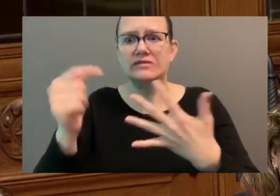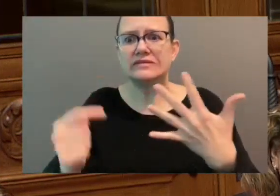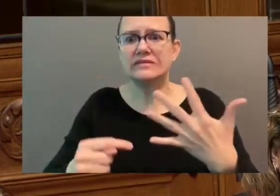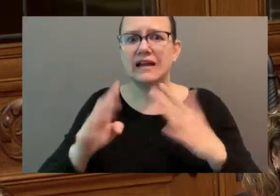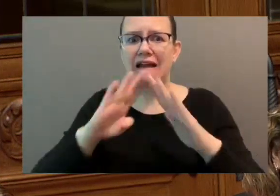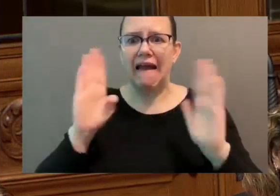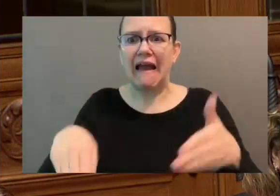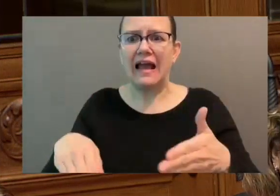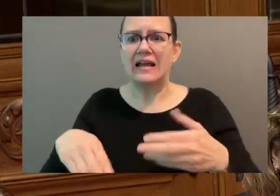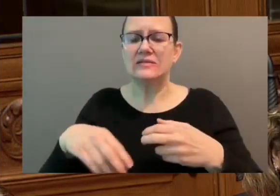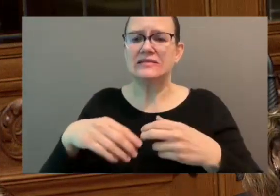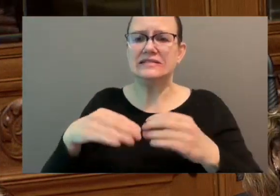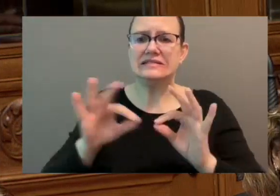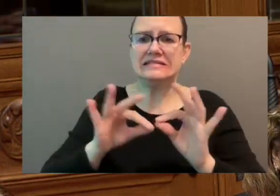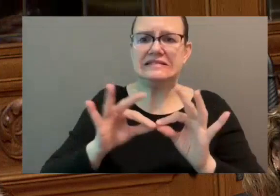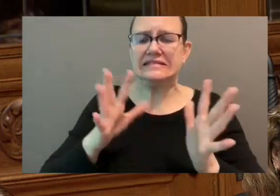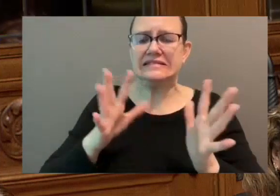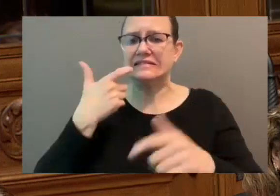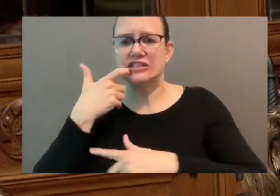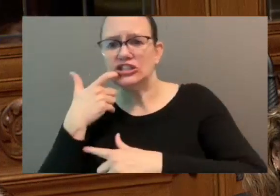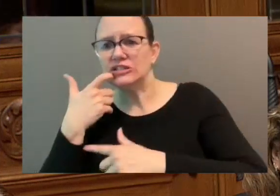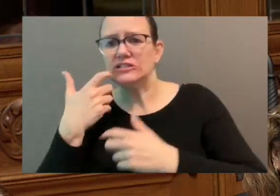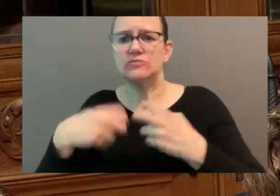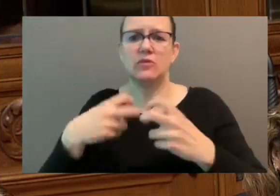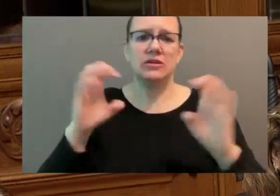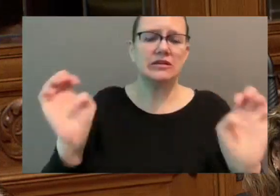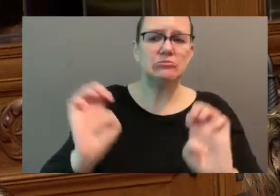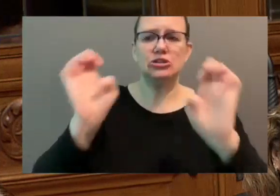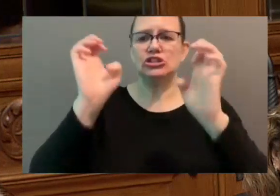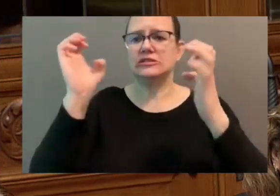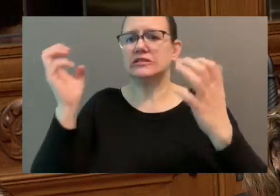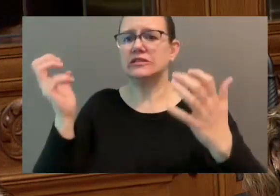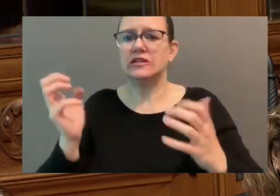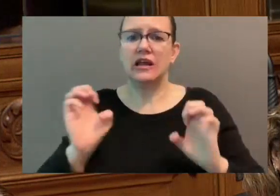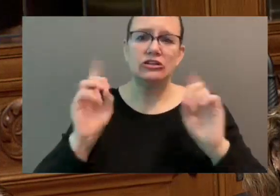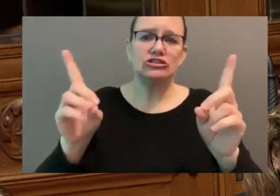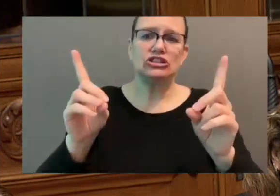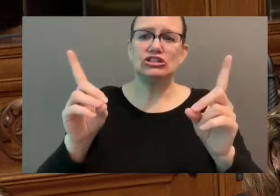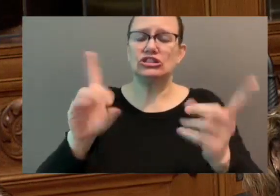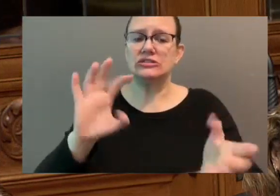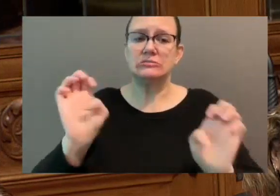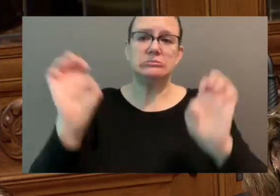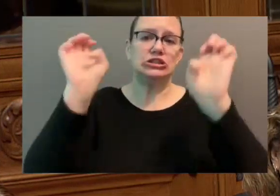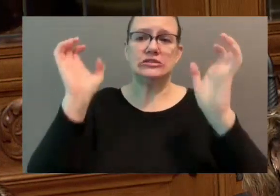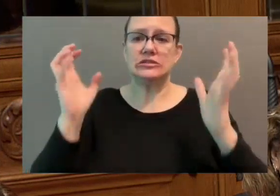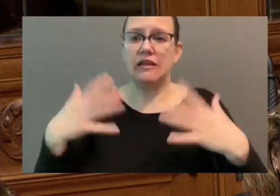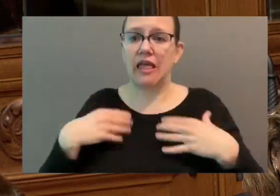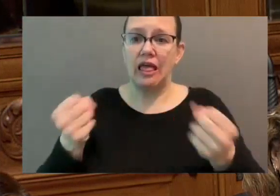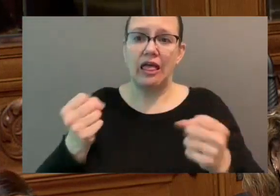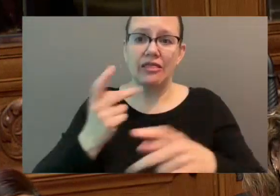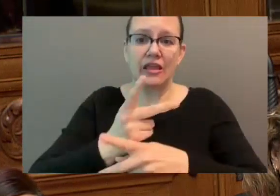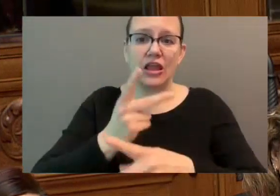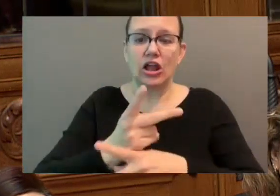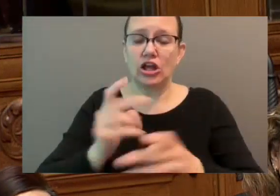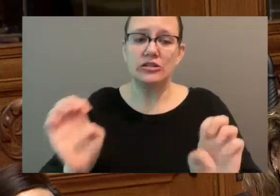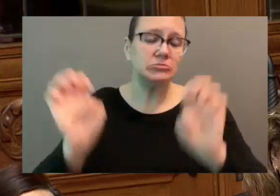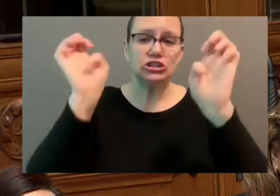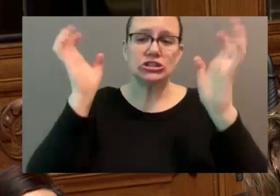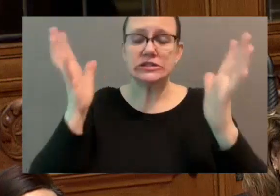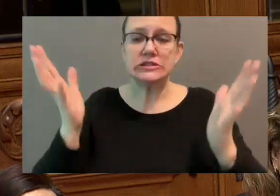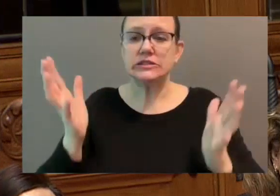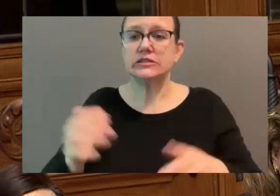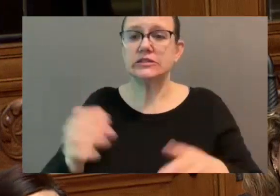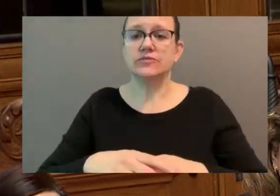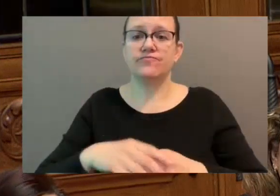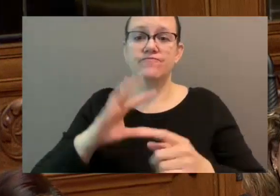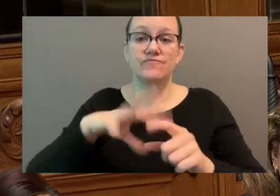an education crisis. We have a healthcare crisis. We have a carbon tax crisis. And we have an